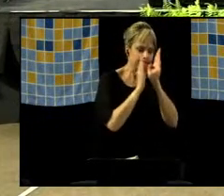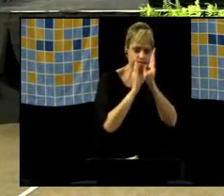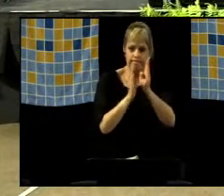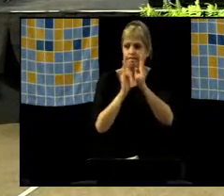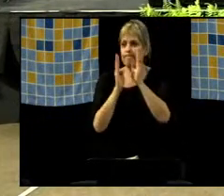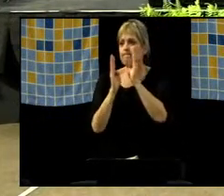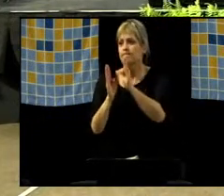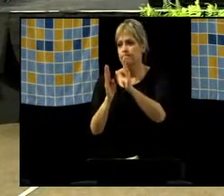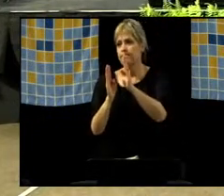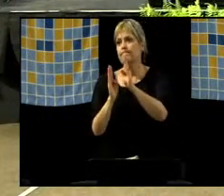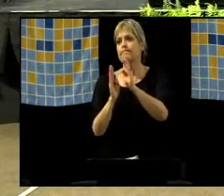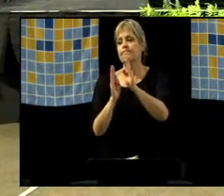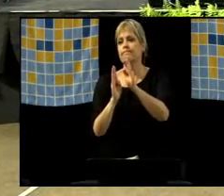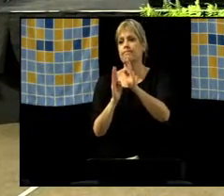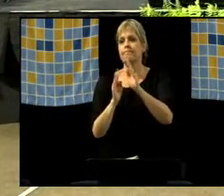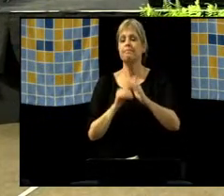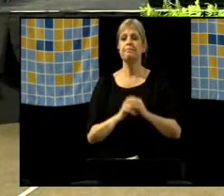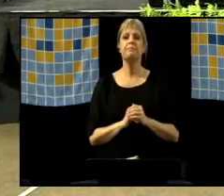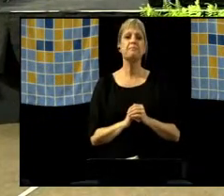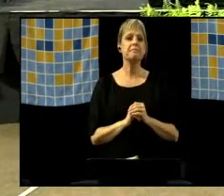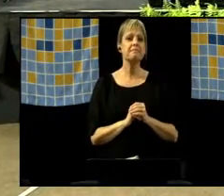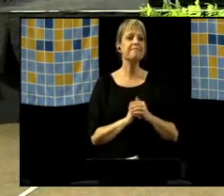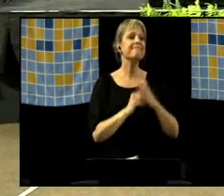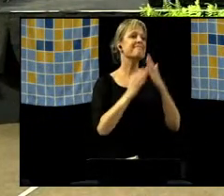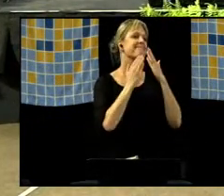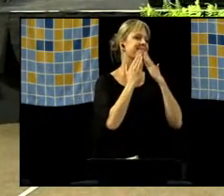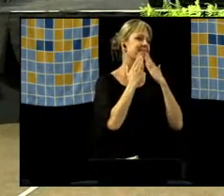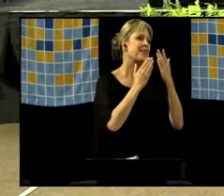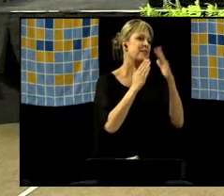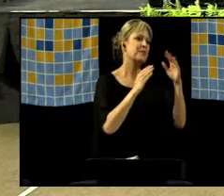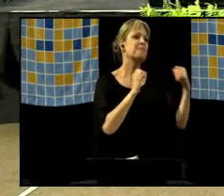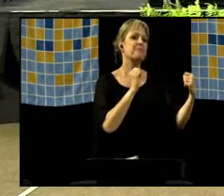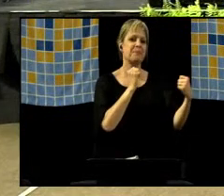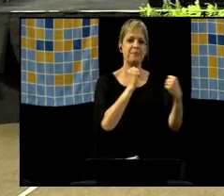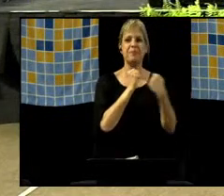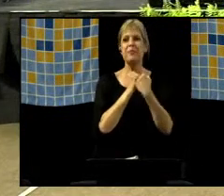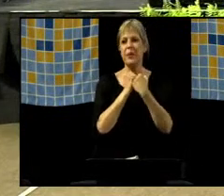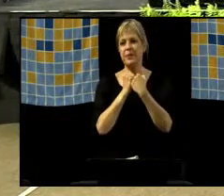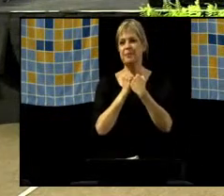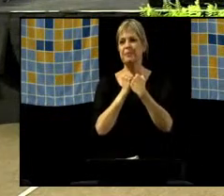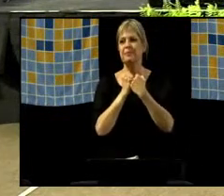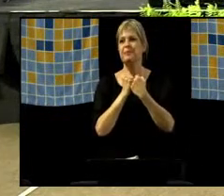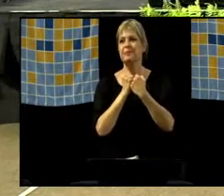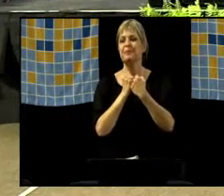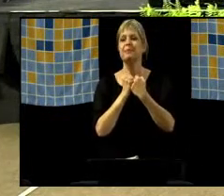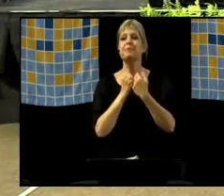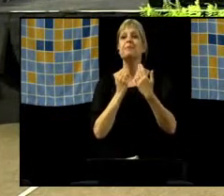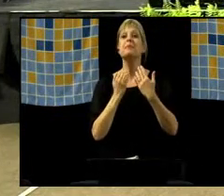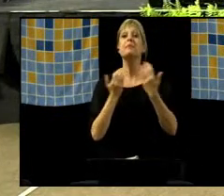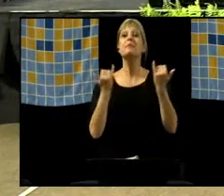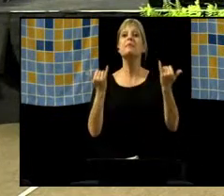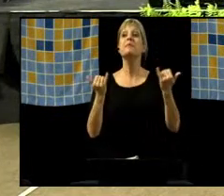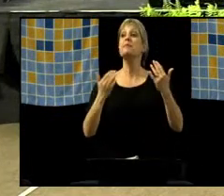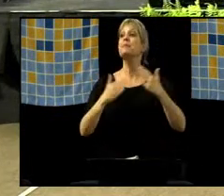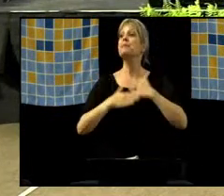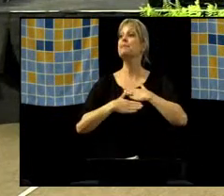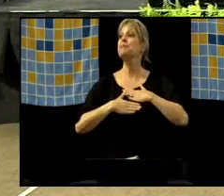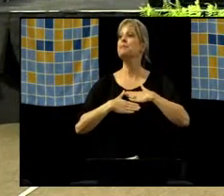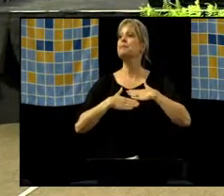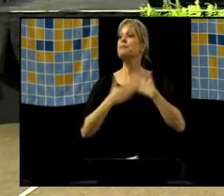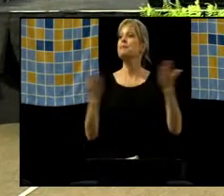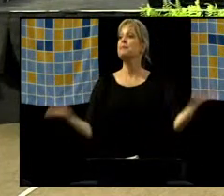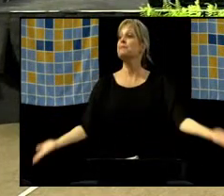and rewardable esteem. Thank you in advance for your cooperation. Please stand as we